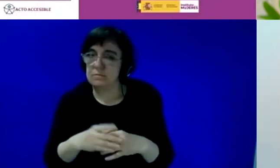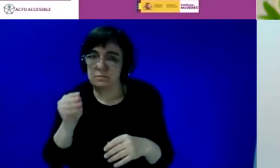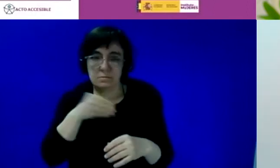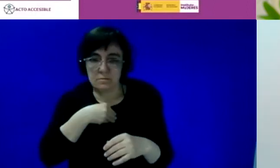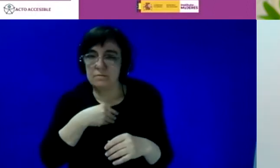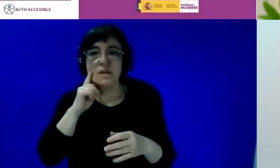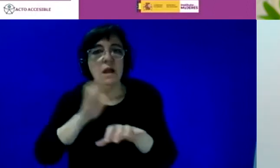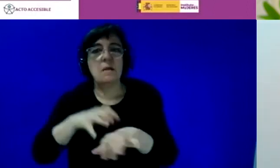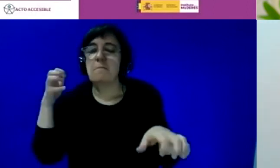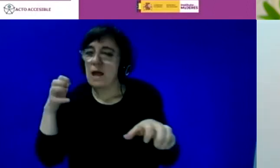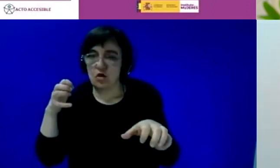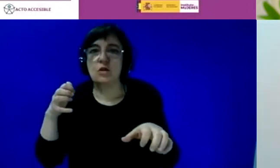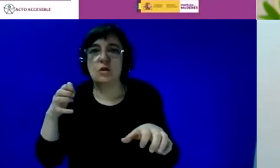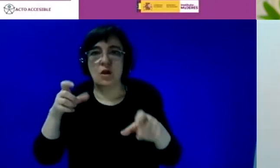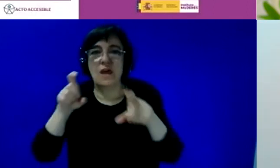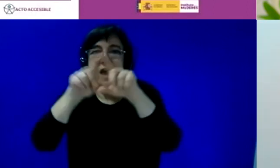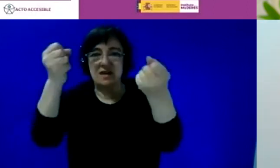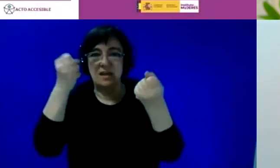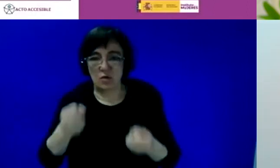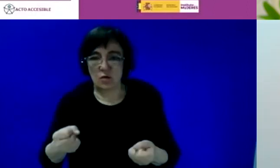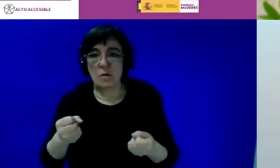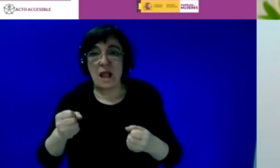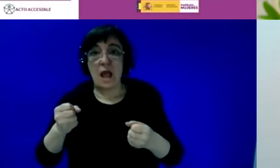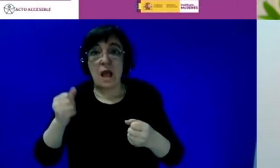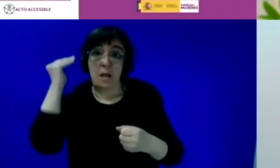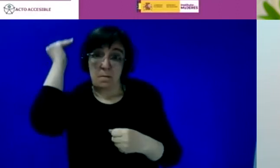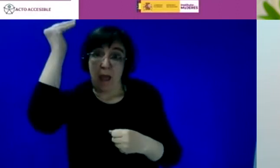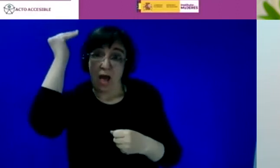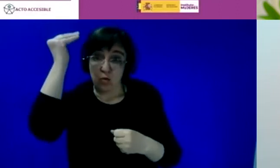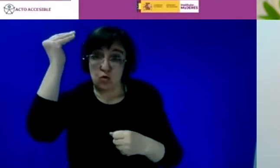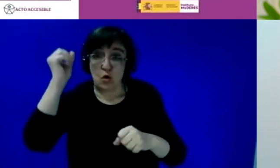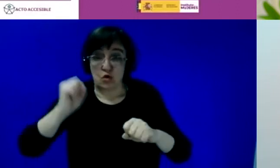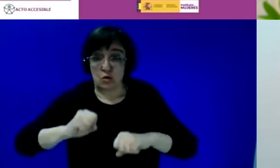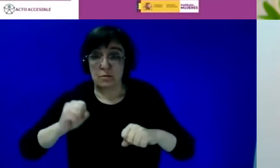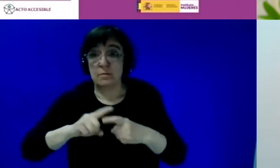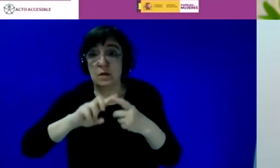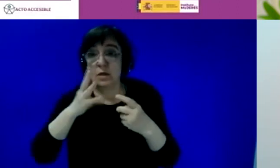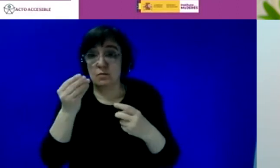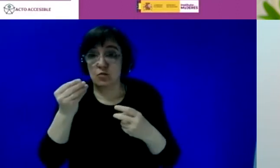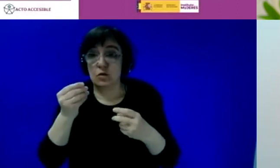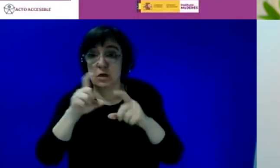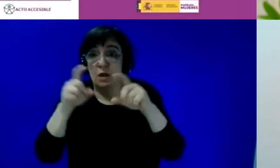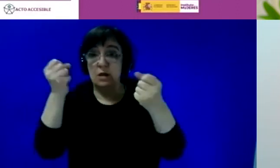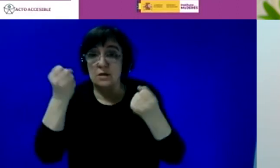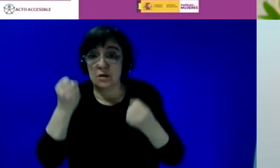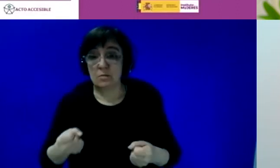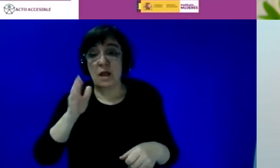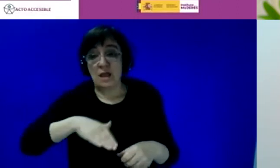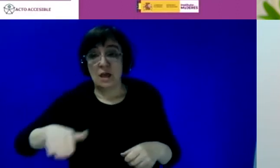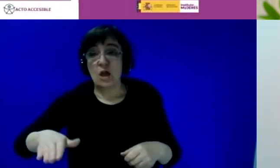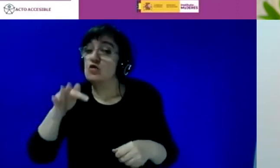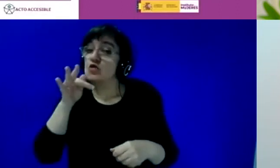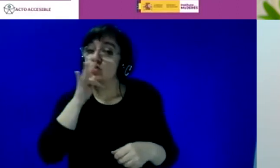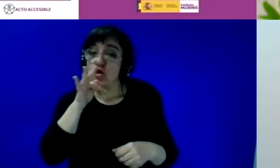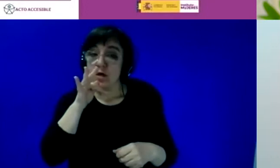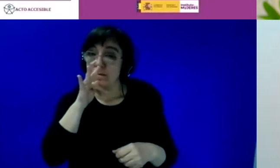for adults and at least a big number of those for children, we still do not know what is exactly